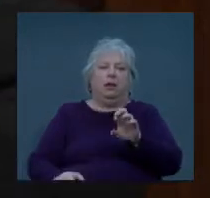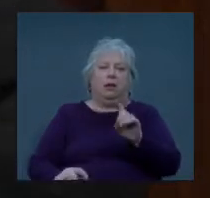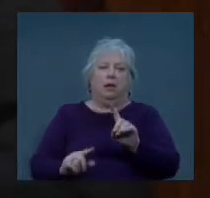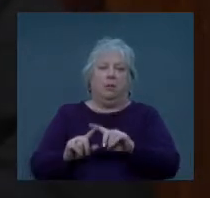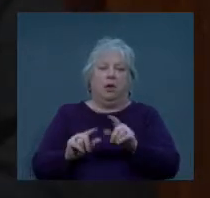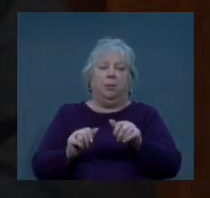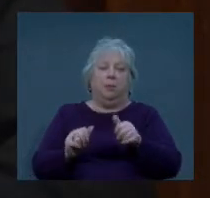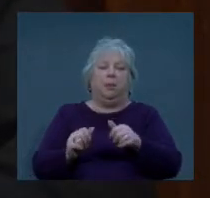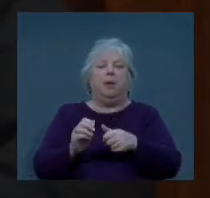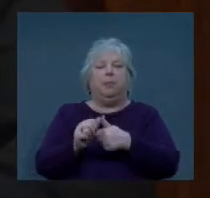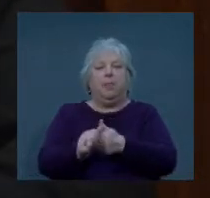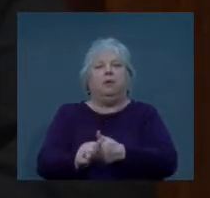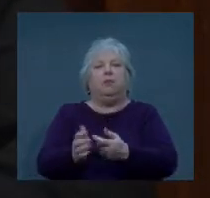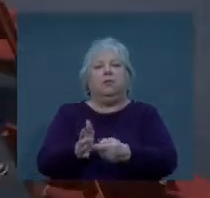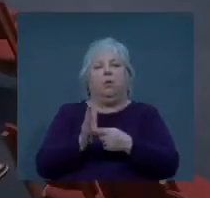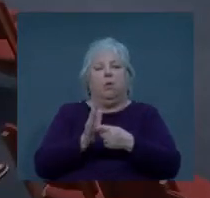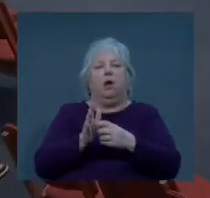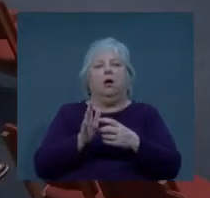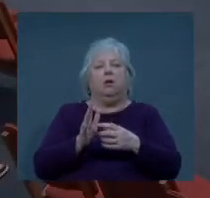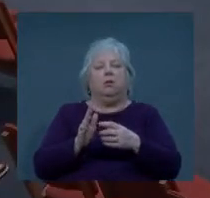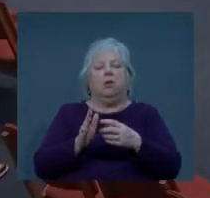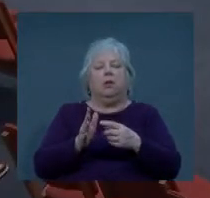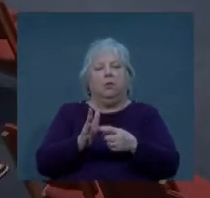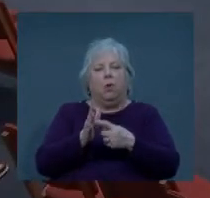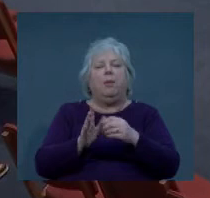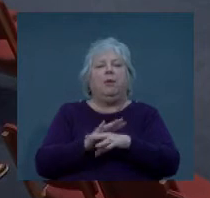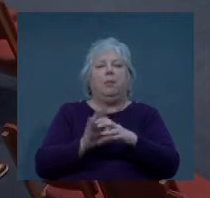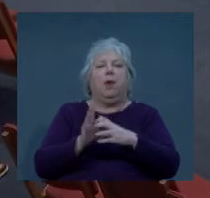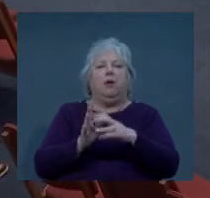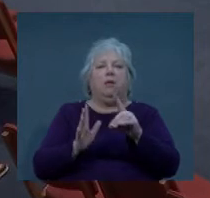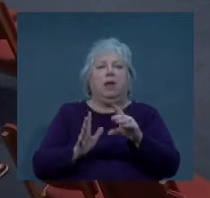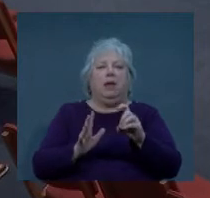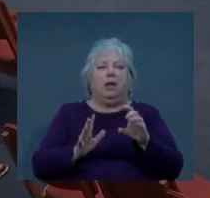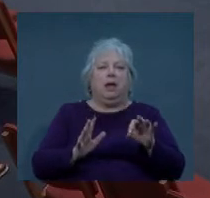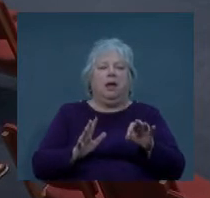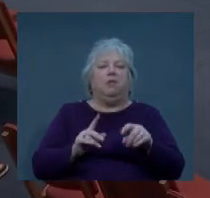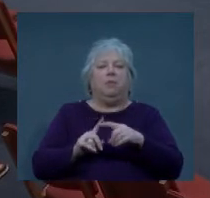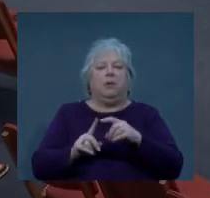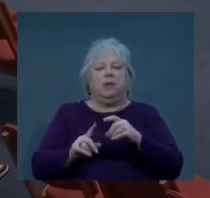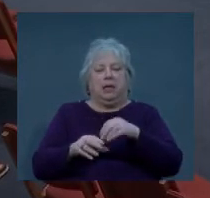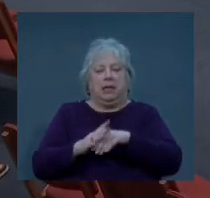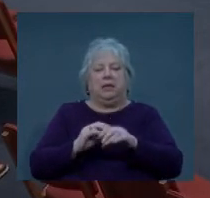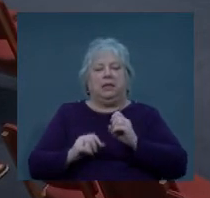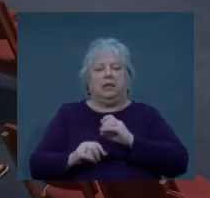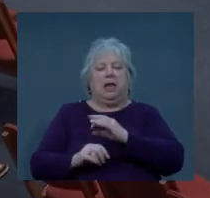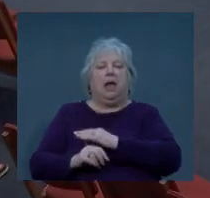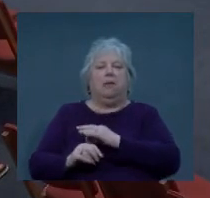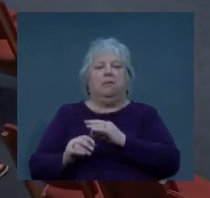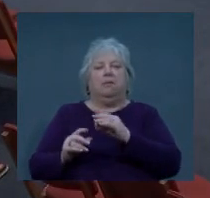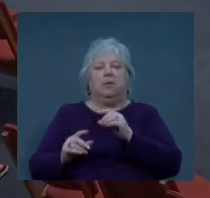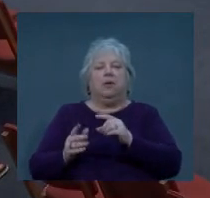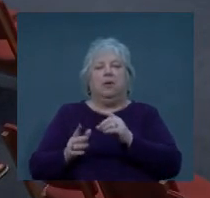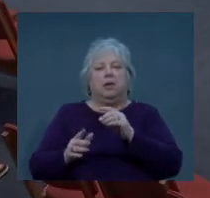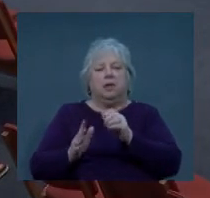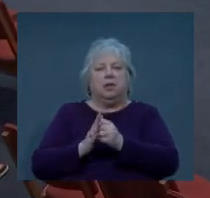with paragraphs D, E, and F, the staff analysis, as well as those variances as I just laid out.